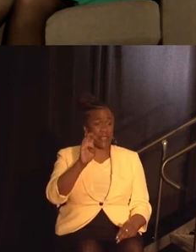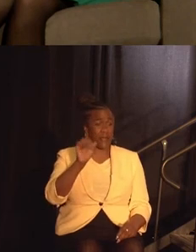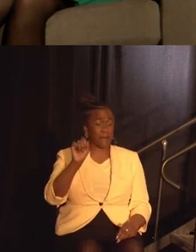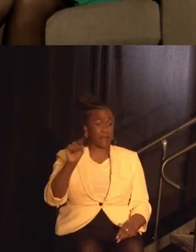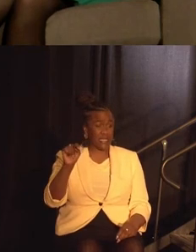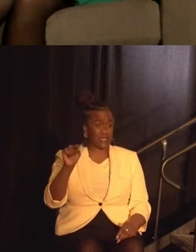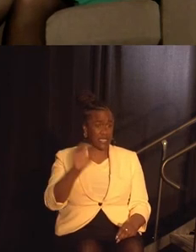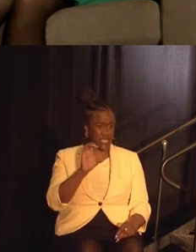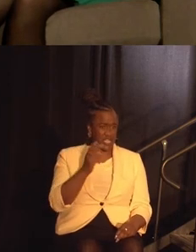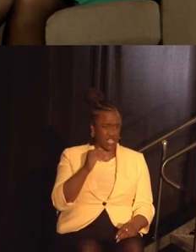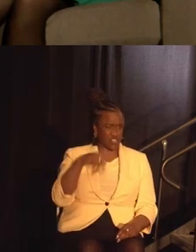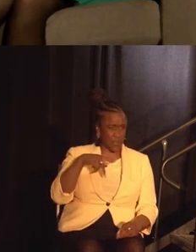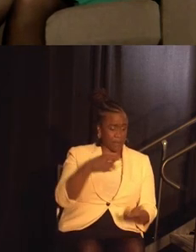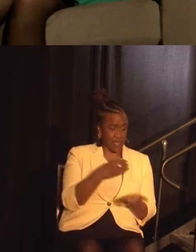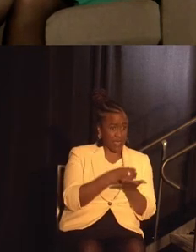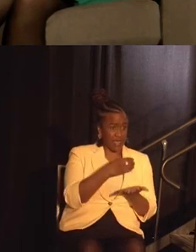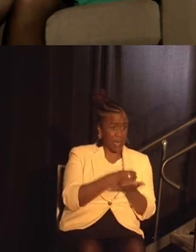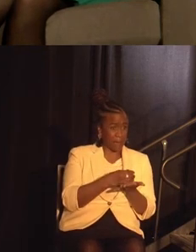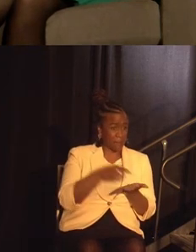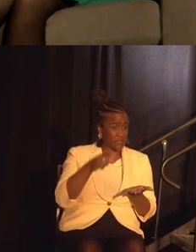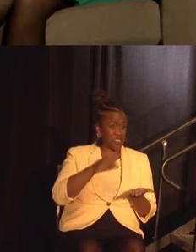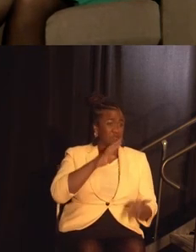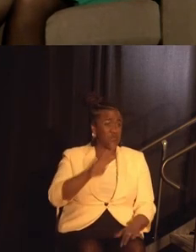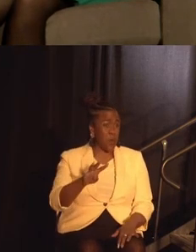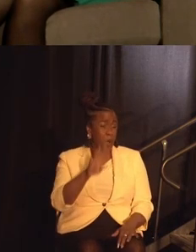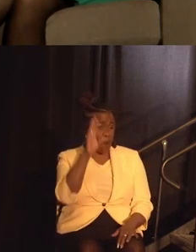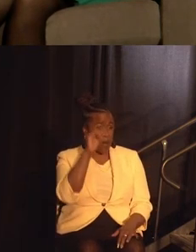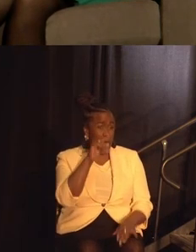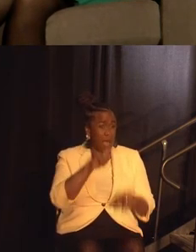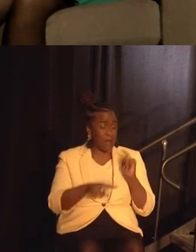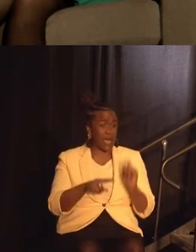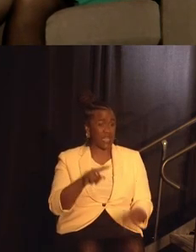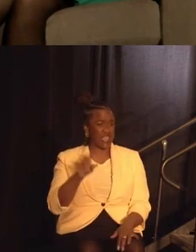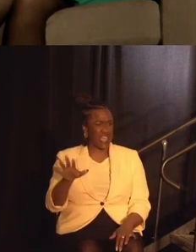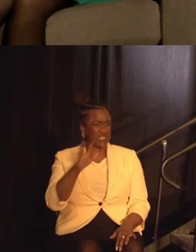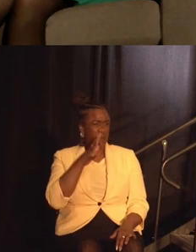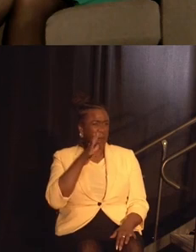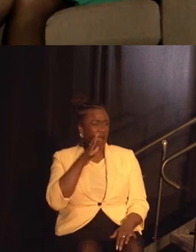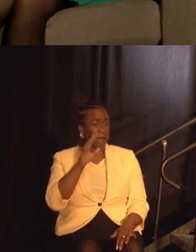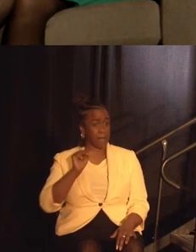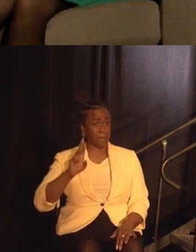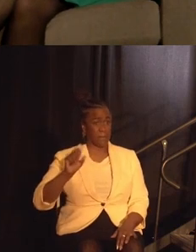but his mother, Mrs. Potts, is like 107?